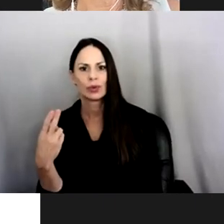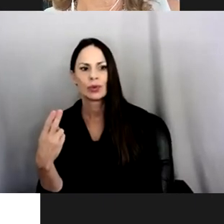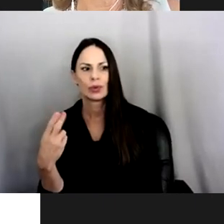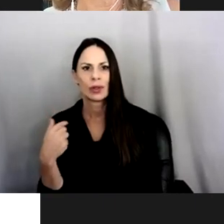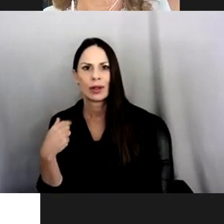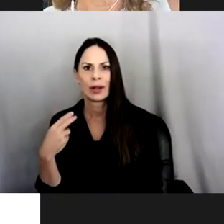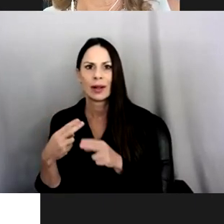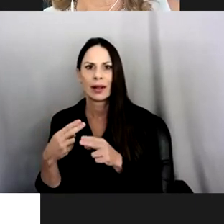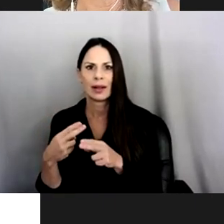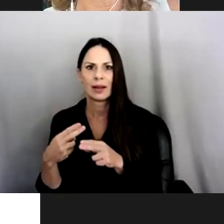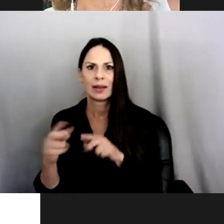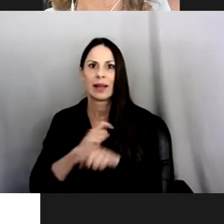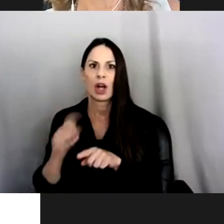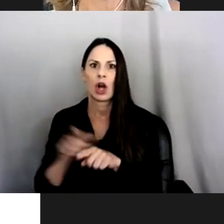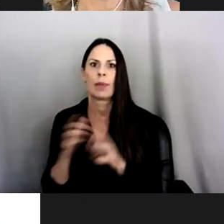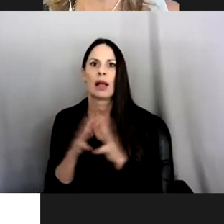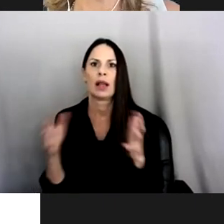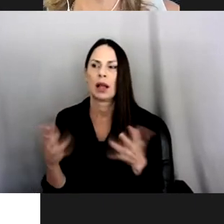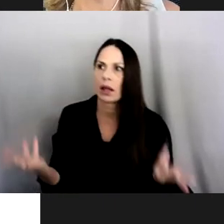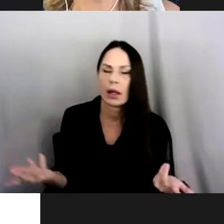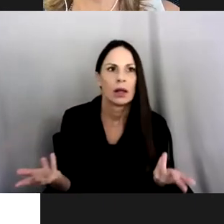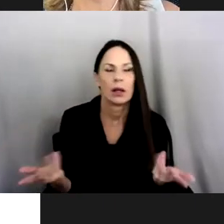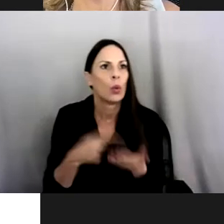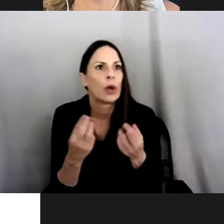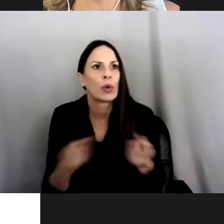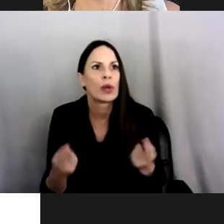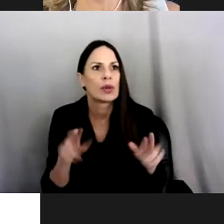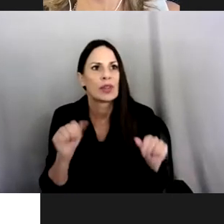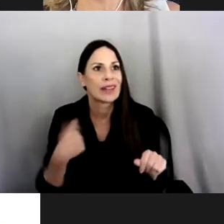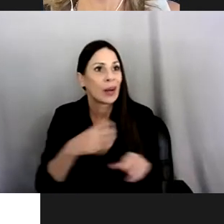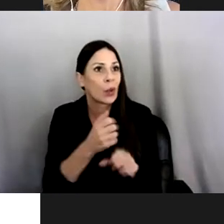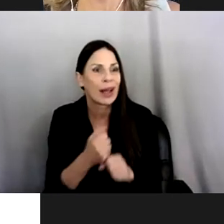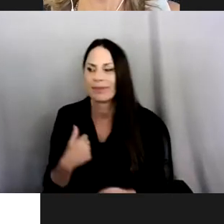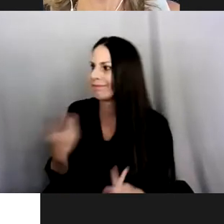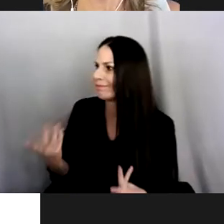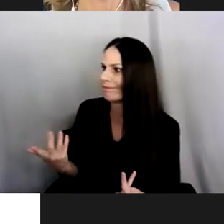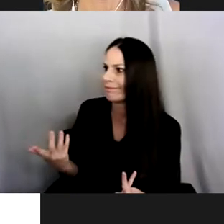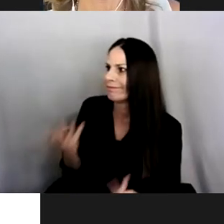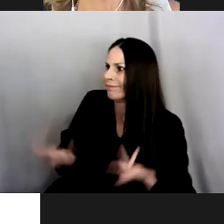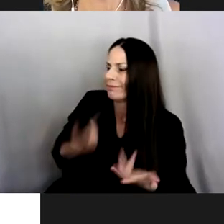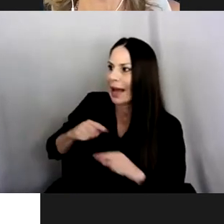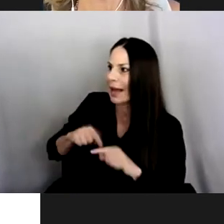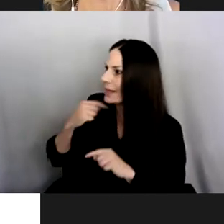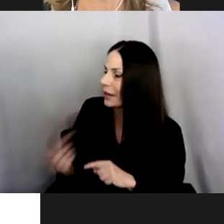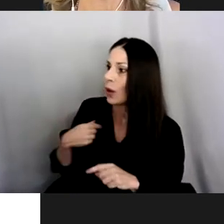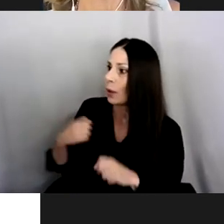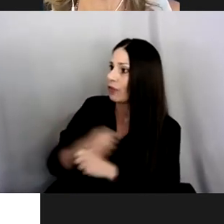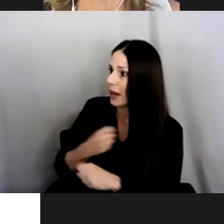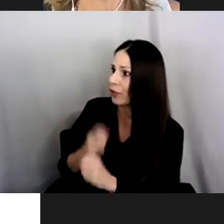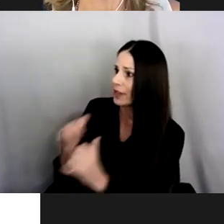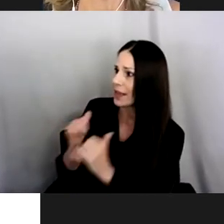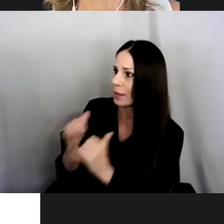like, okay, what resources can I get? I was like, I can't tell you because I'm fighting for the same thing. So I'm hearing the same